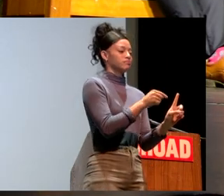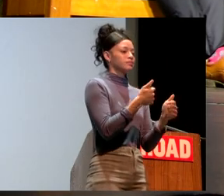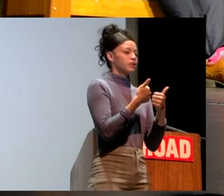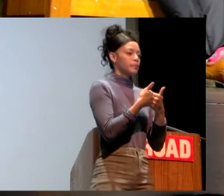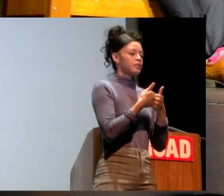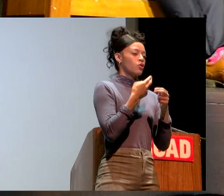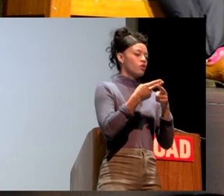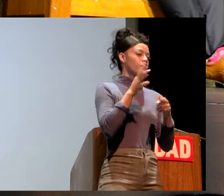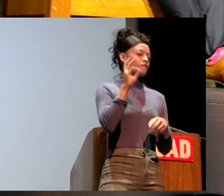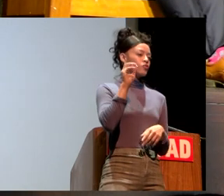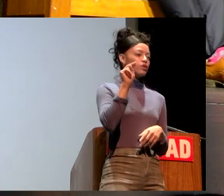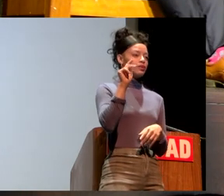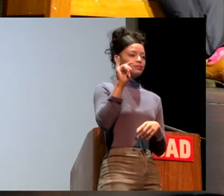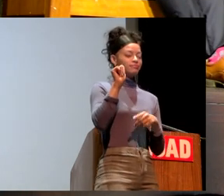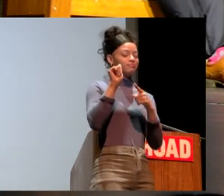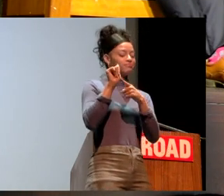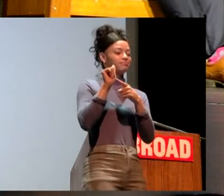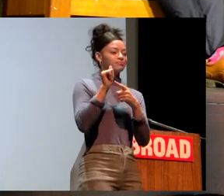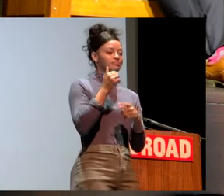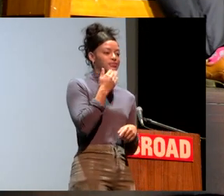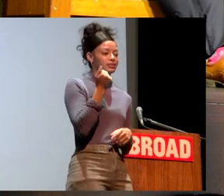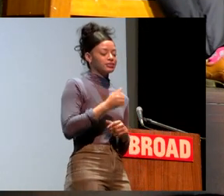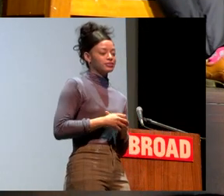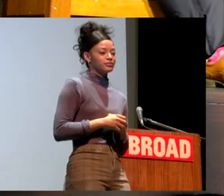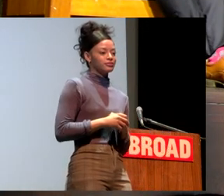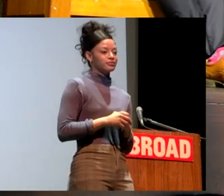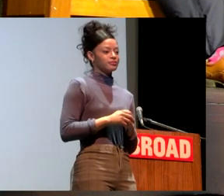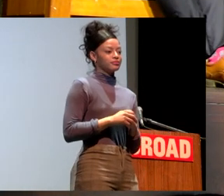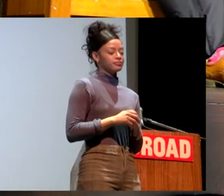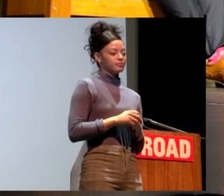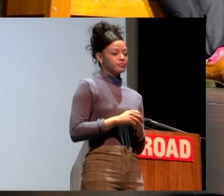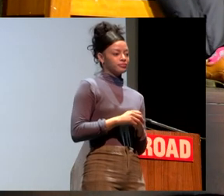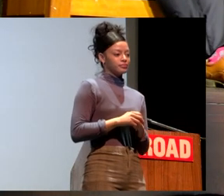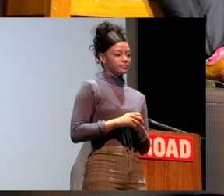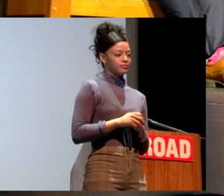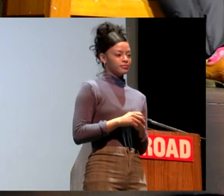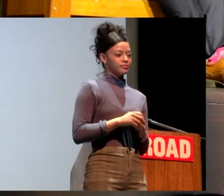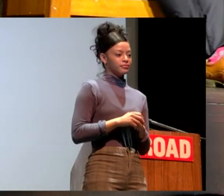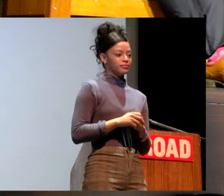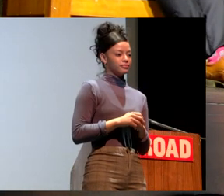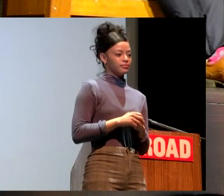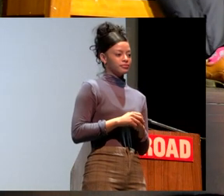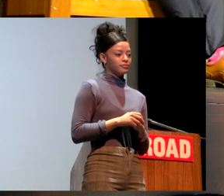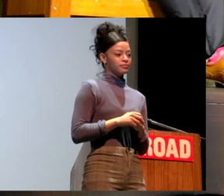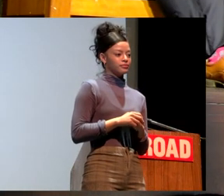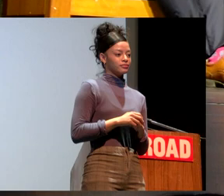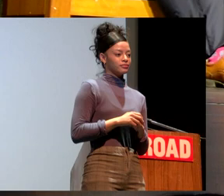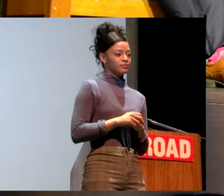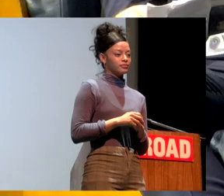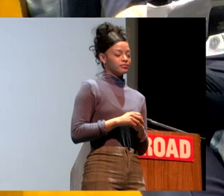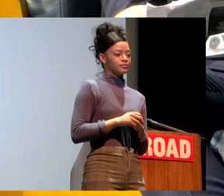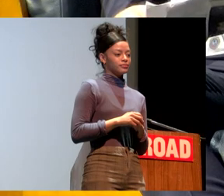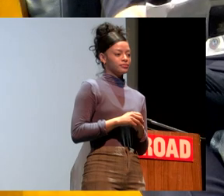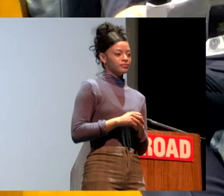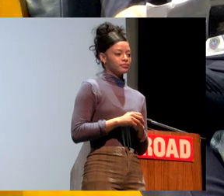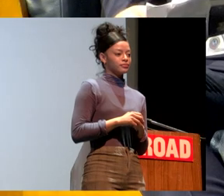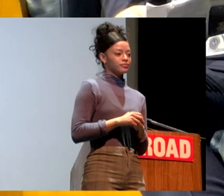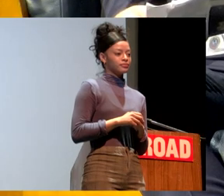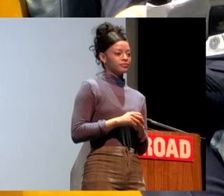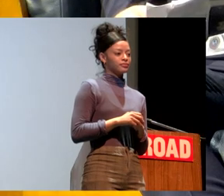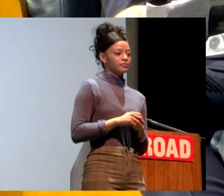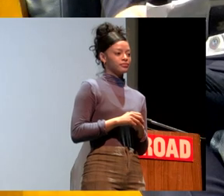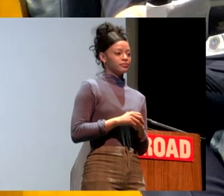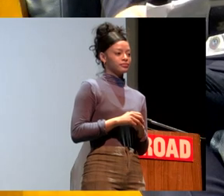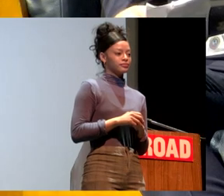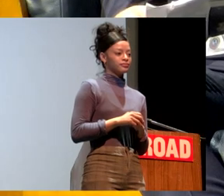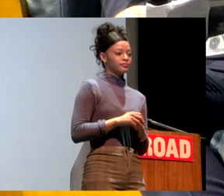it's violent, when if you really start to get interested into it, and you need to, if you want to understand the future, in my opinion, you start to see it's